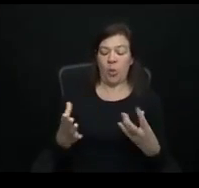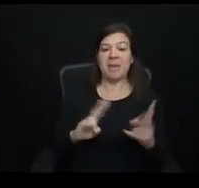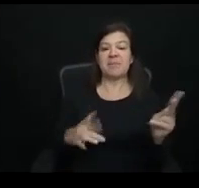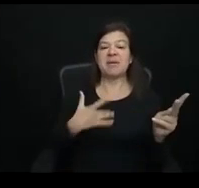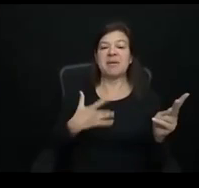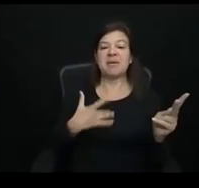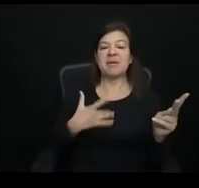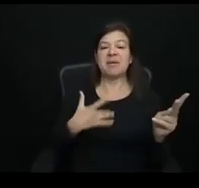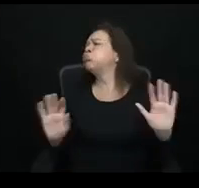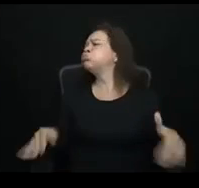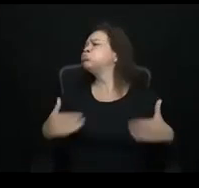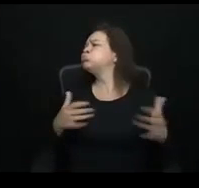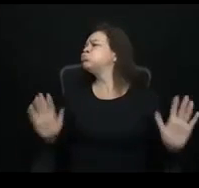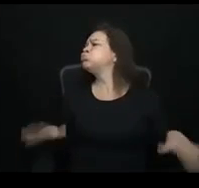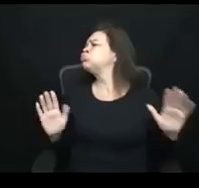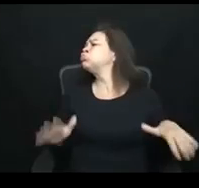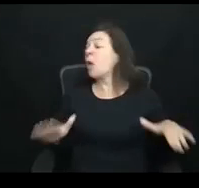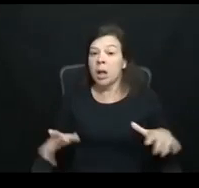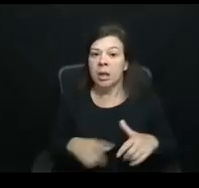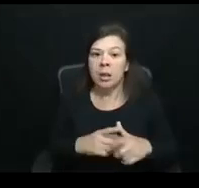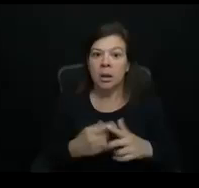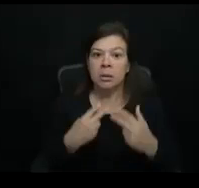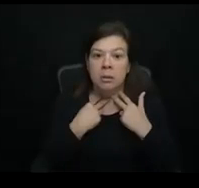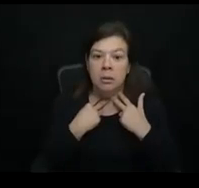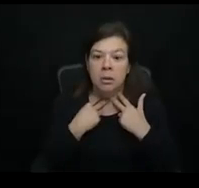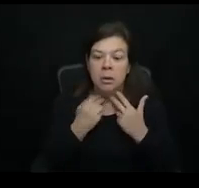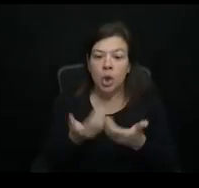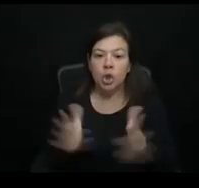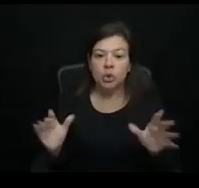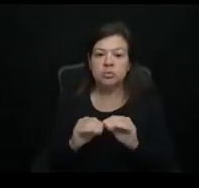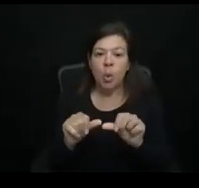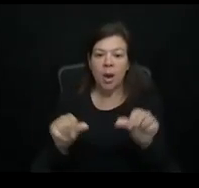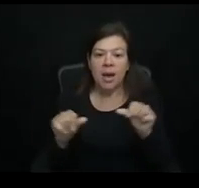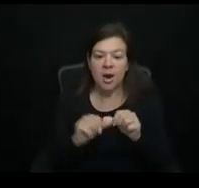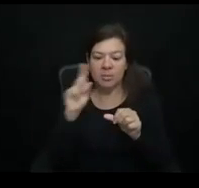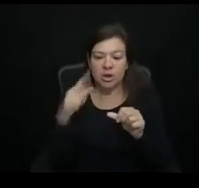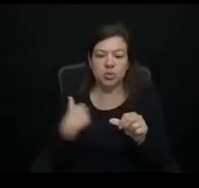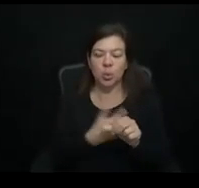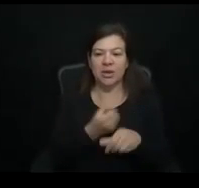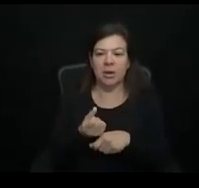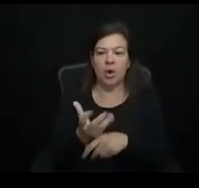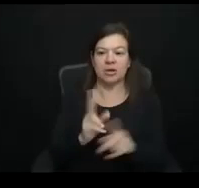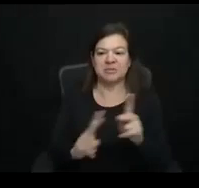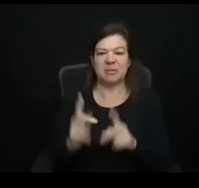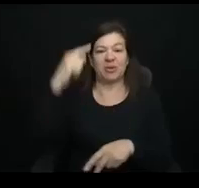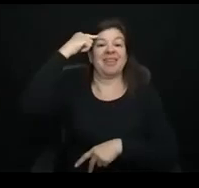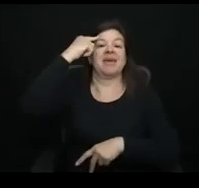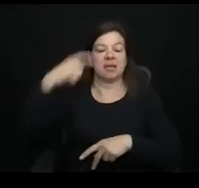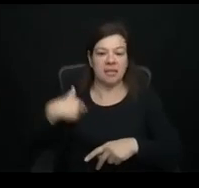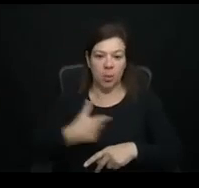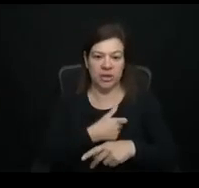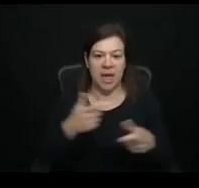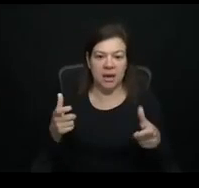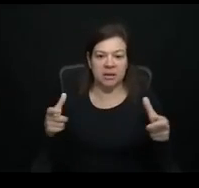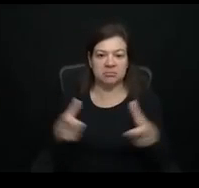lose something because we've done that. I'd rather err on the side of caution, and it's an embarrassment, to tell you